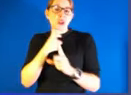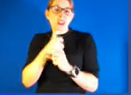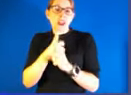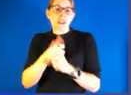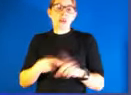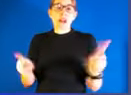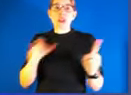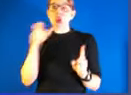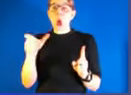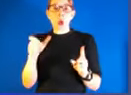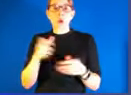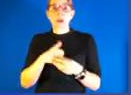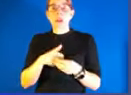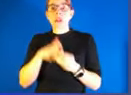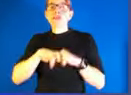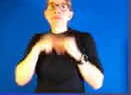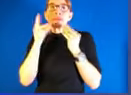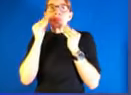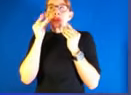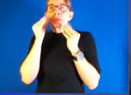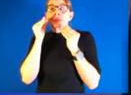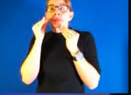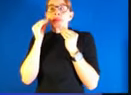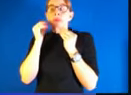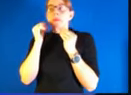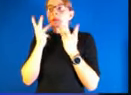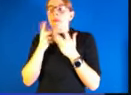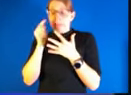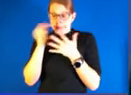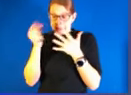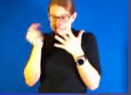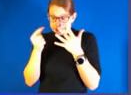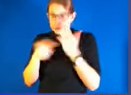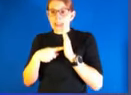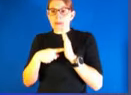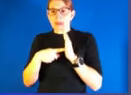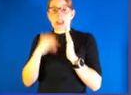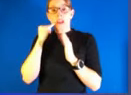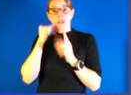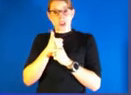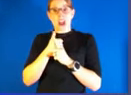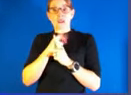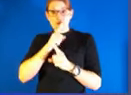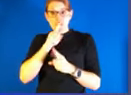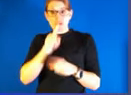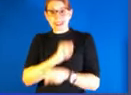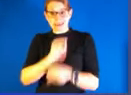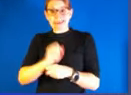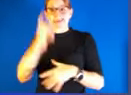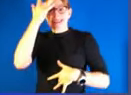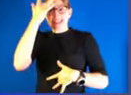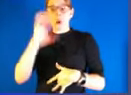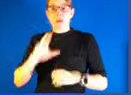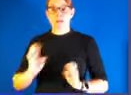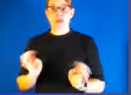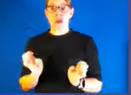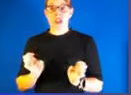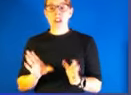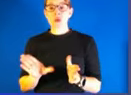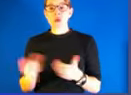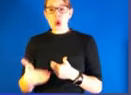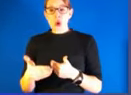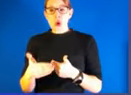spend too long deciding you're going through your list of symptoms. If you really are sick or you're really having an emergency room, please